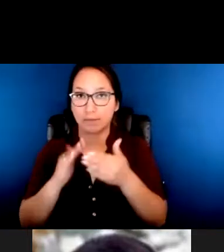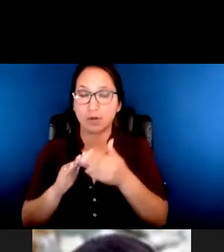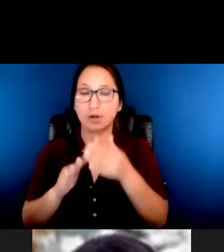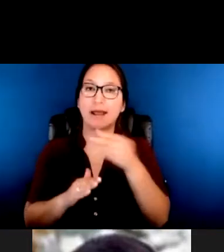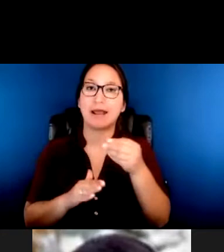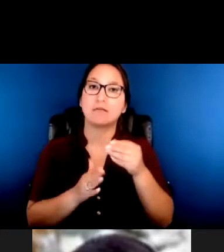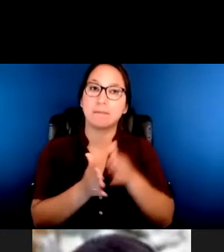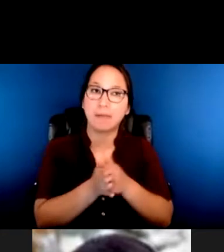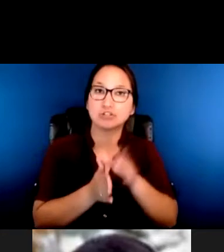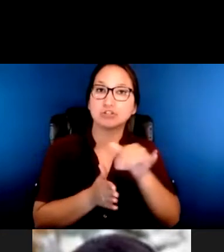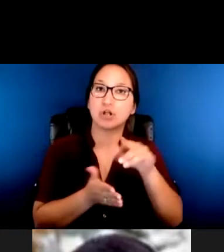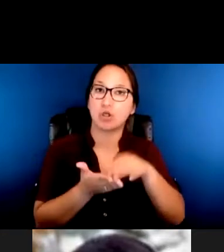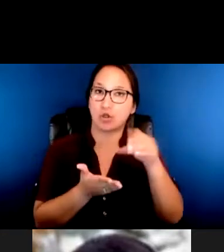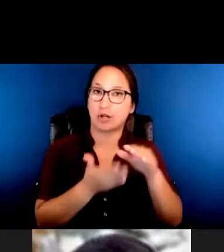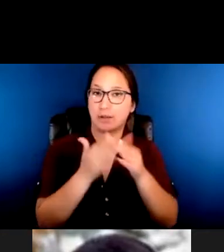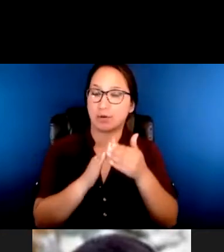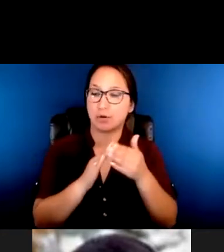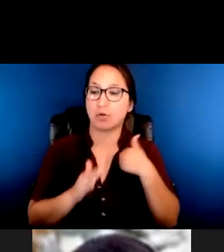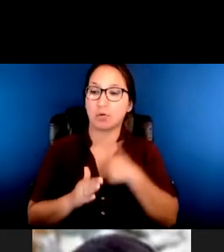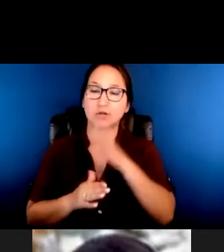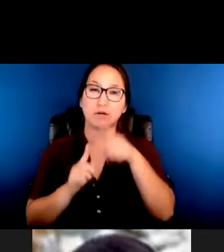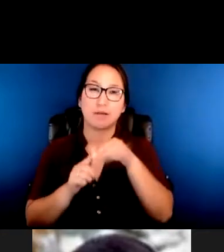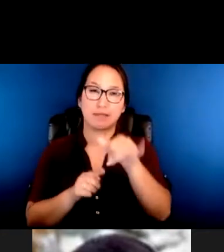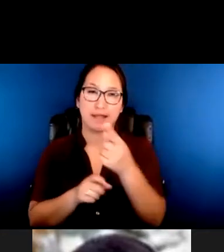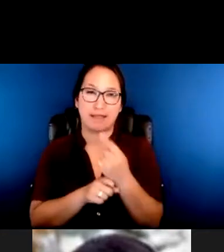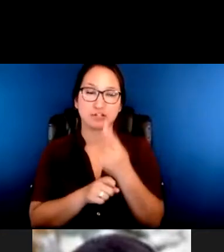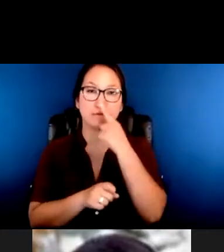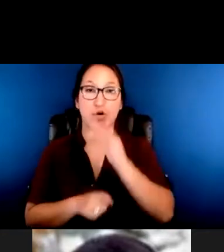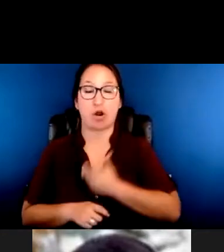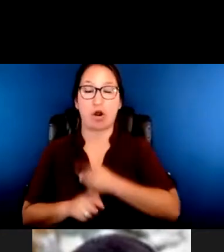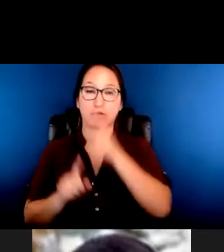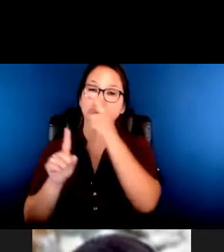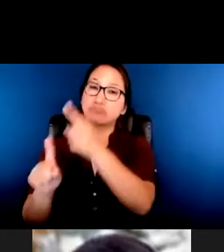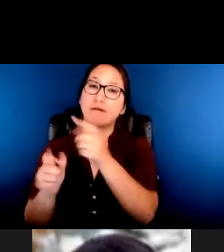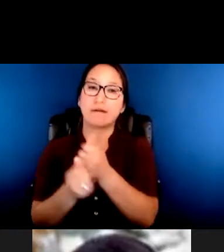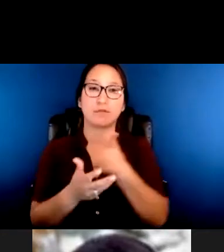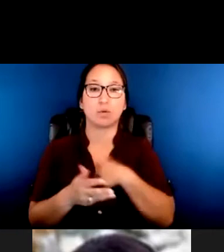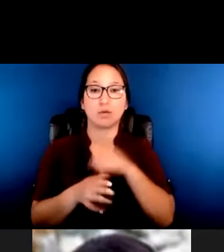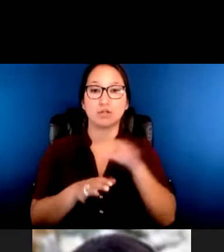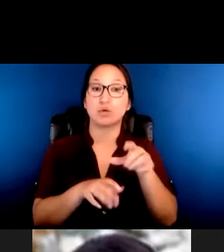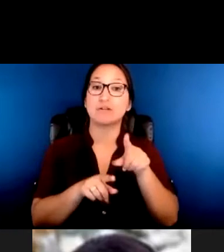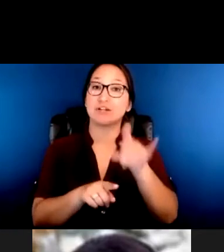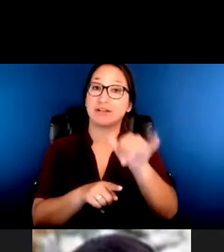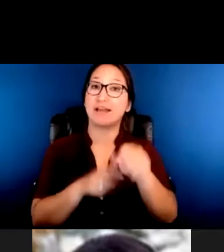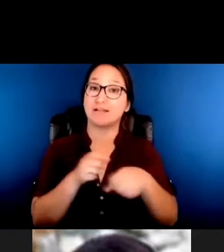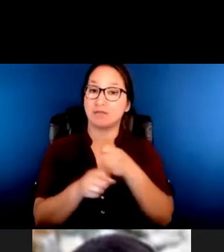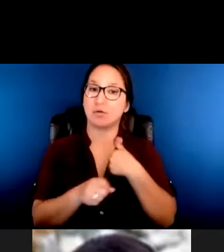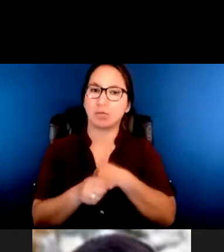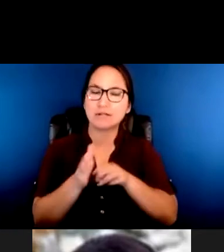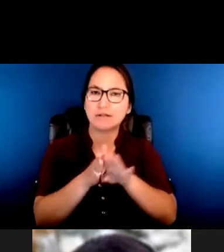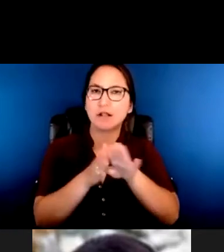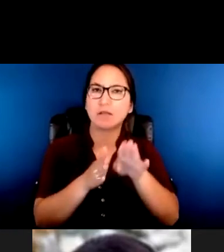year as our lens for everything we do. And then this year, of course, during that time, we're developing certain things in new